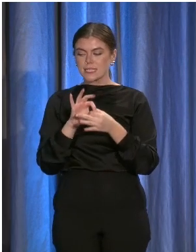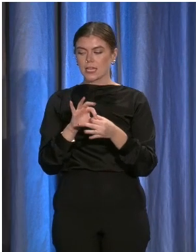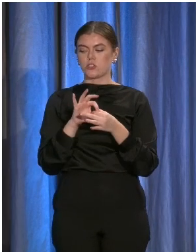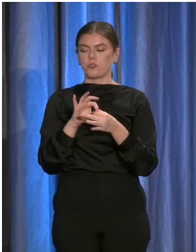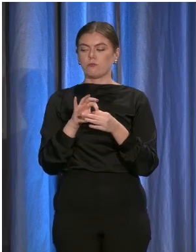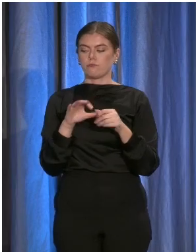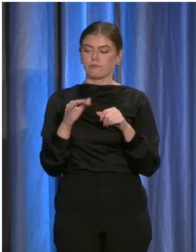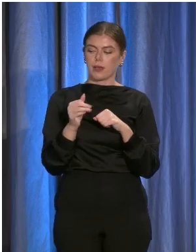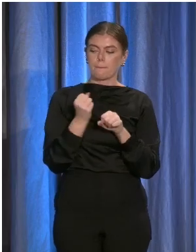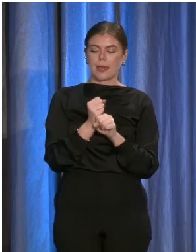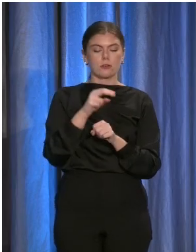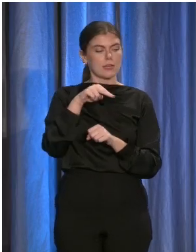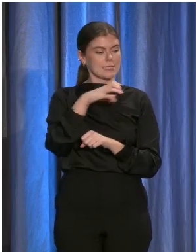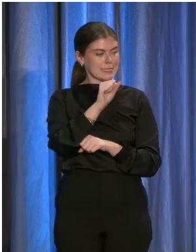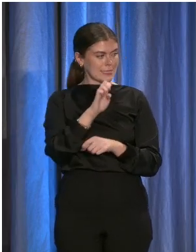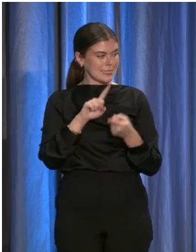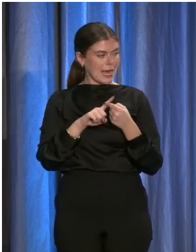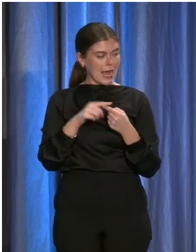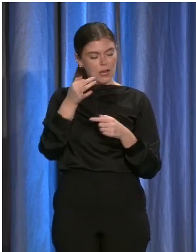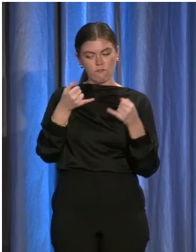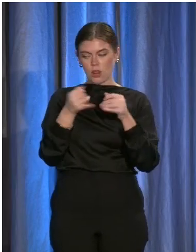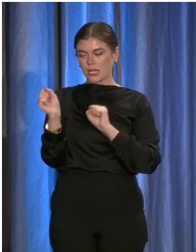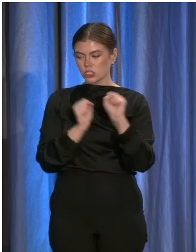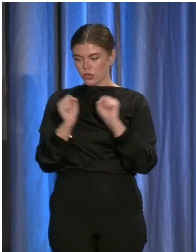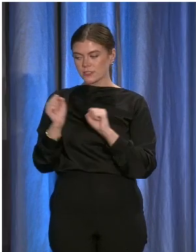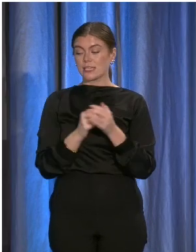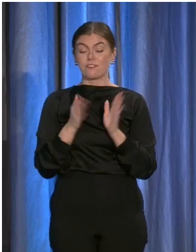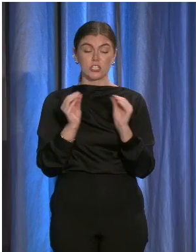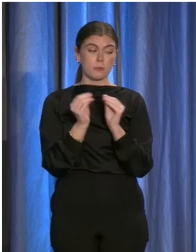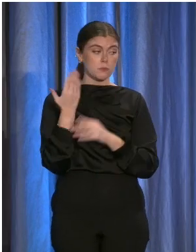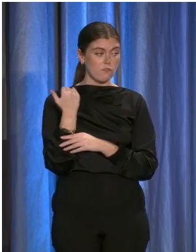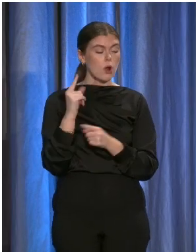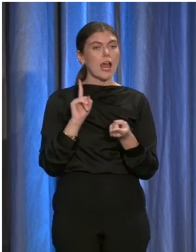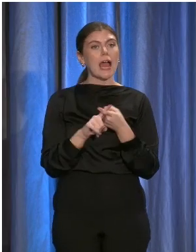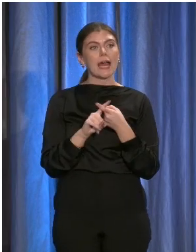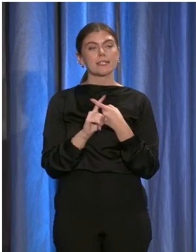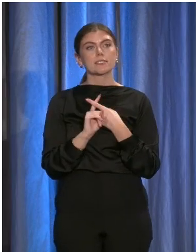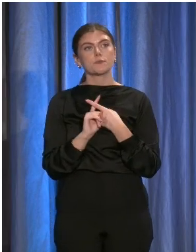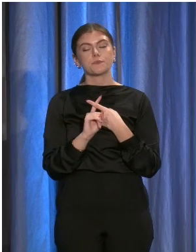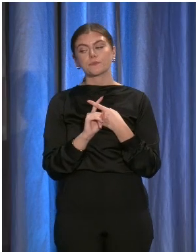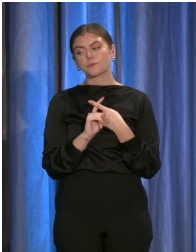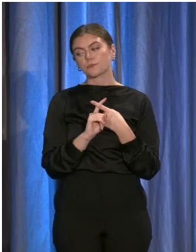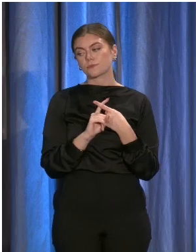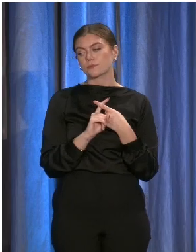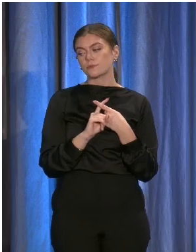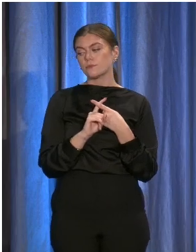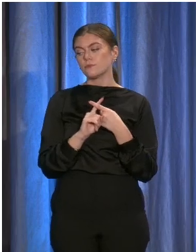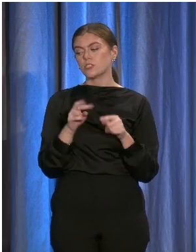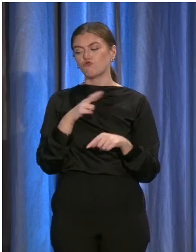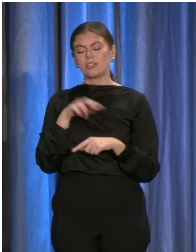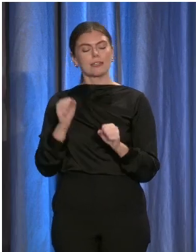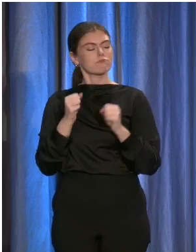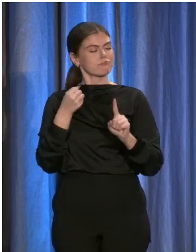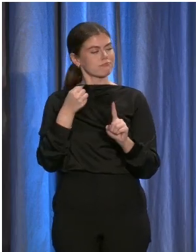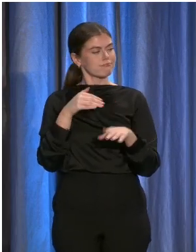about energy-sapping bureaucracy. We've mentioned that before, and that really did impact